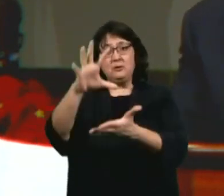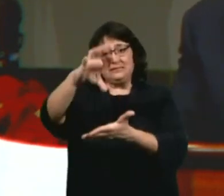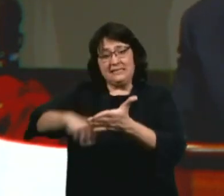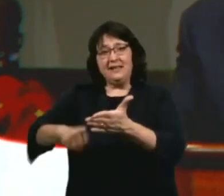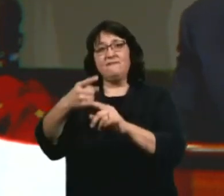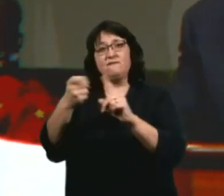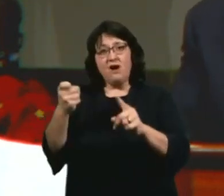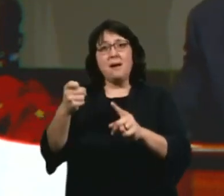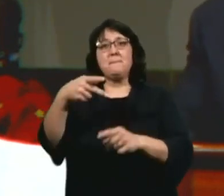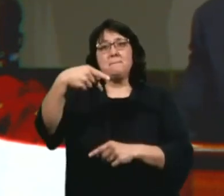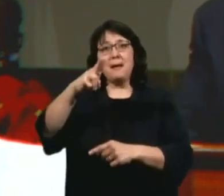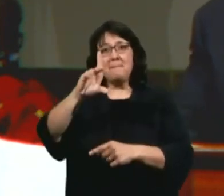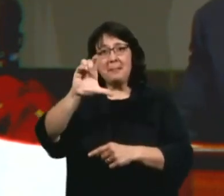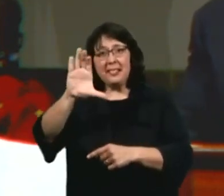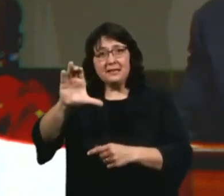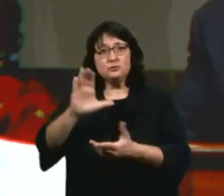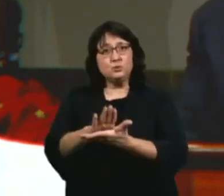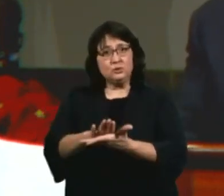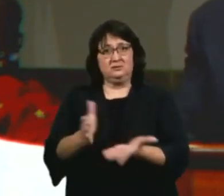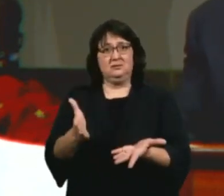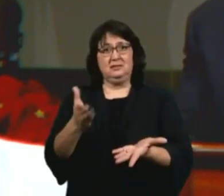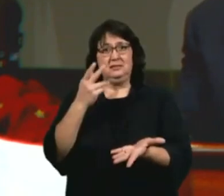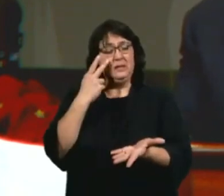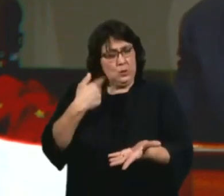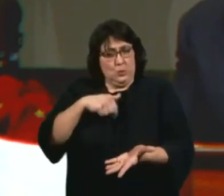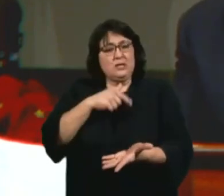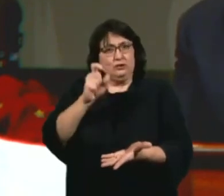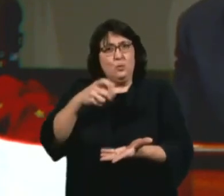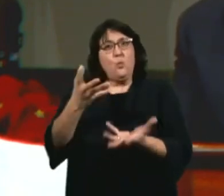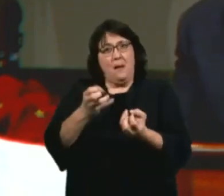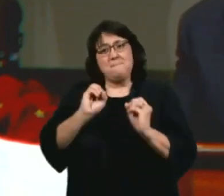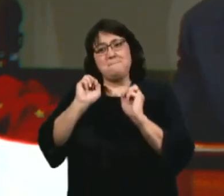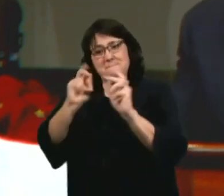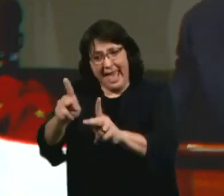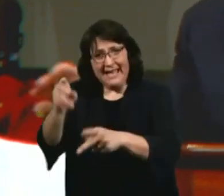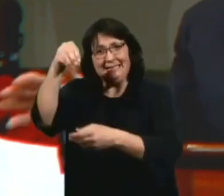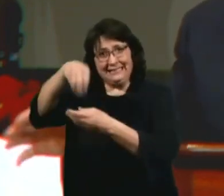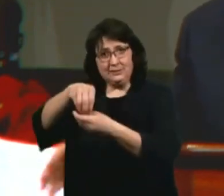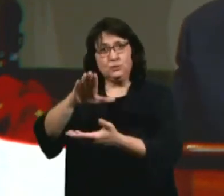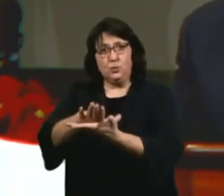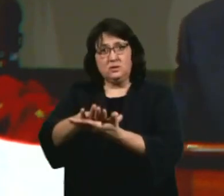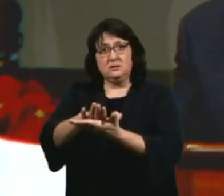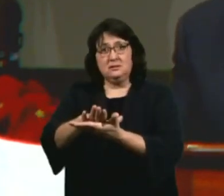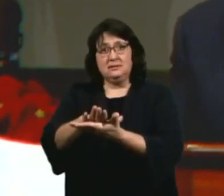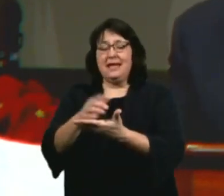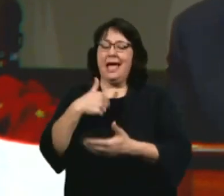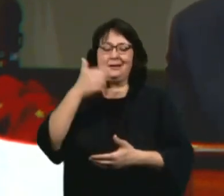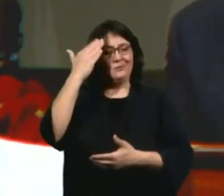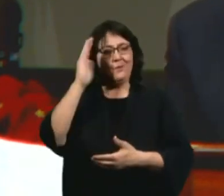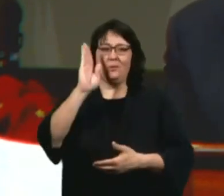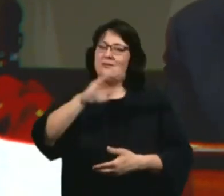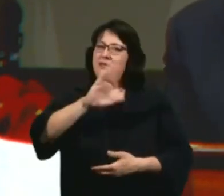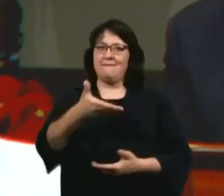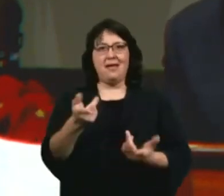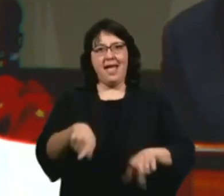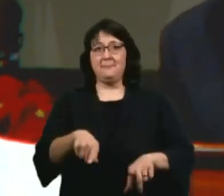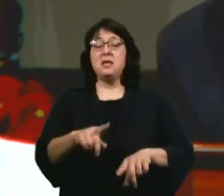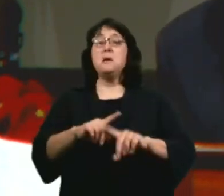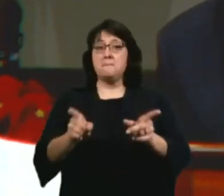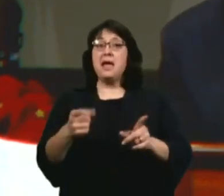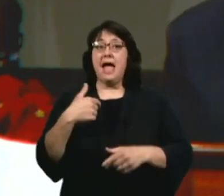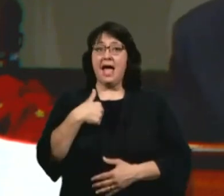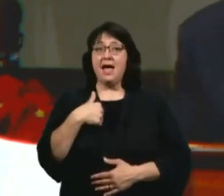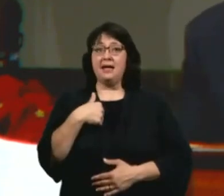school, that we'd want it back in the school. But it's never going to happen, I know that. But look at